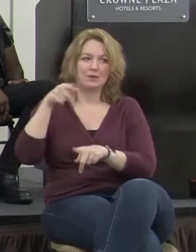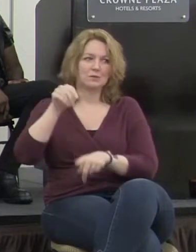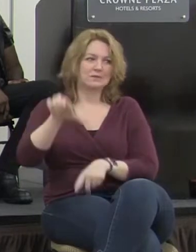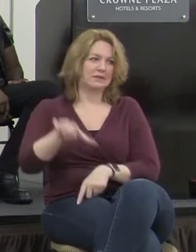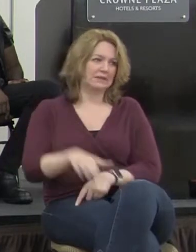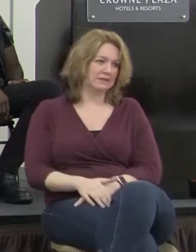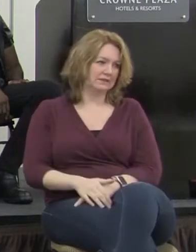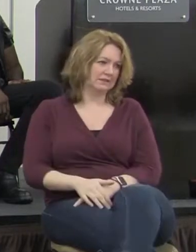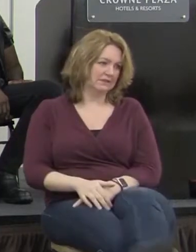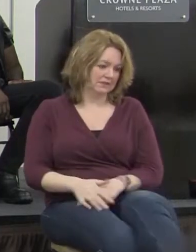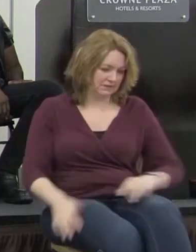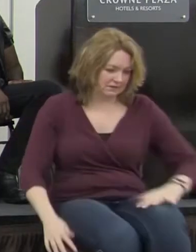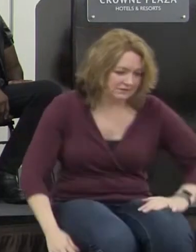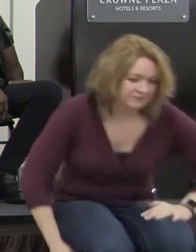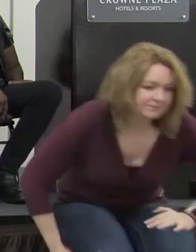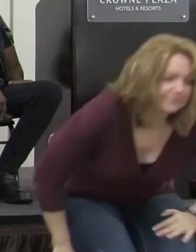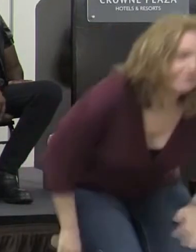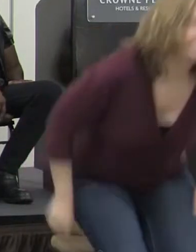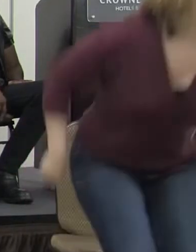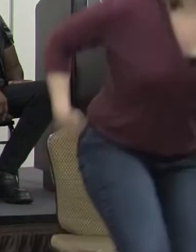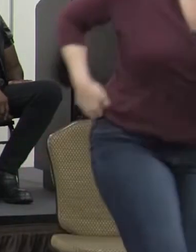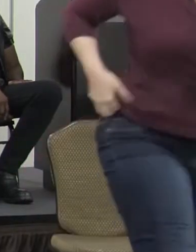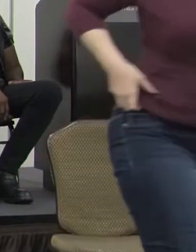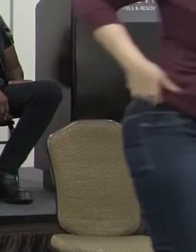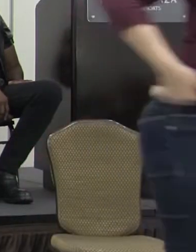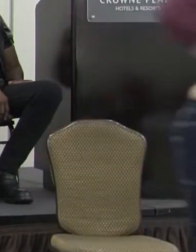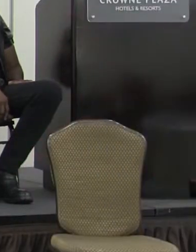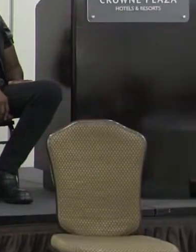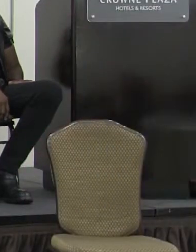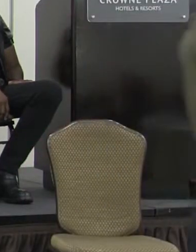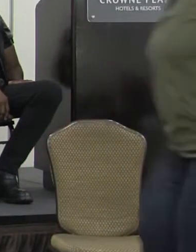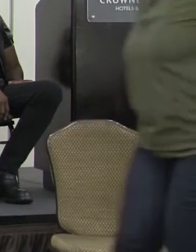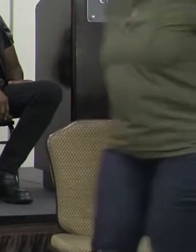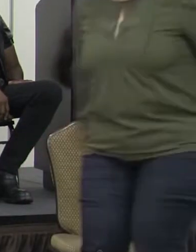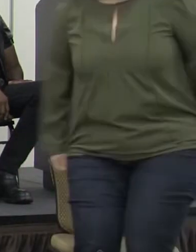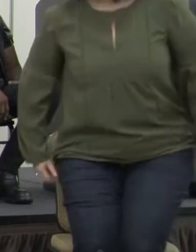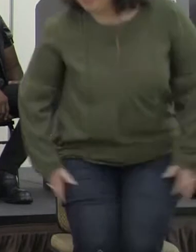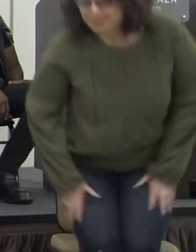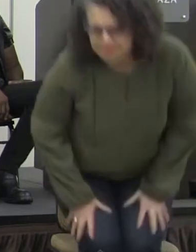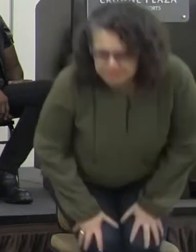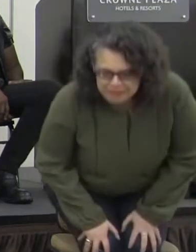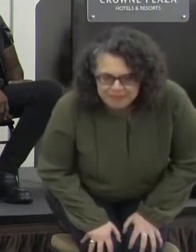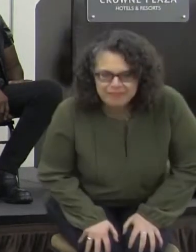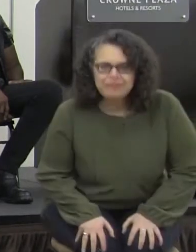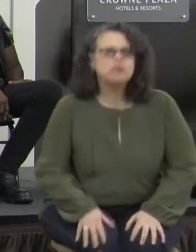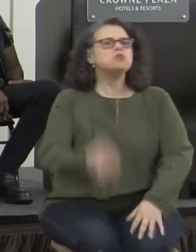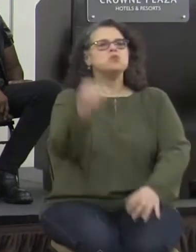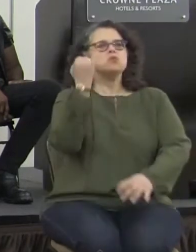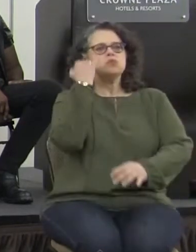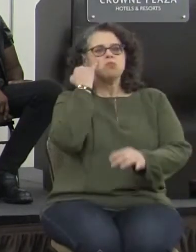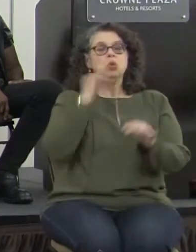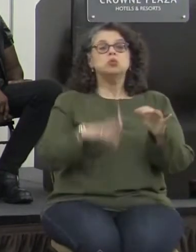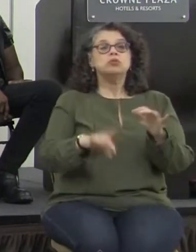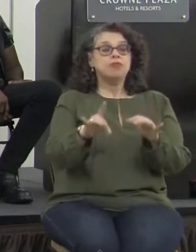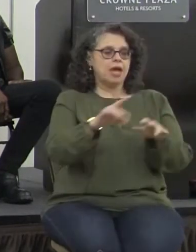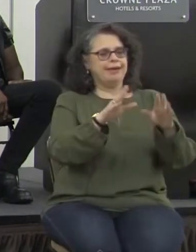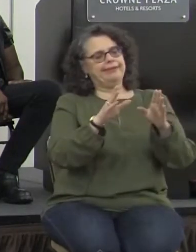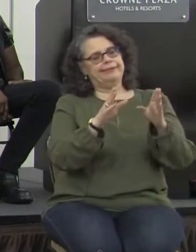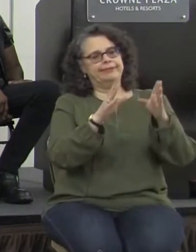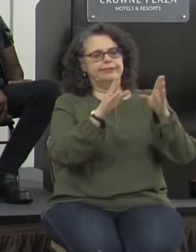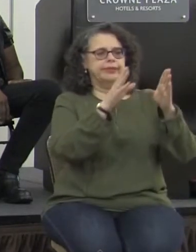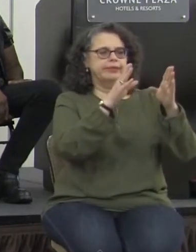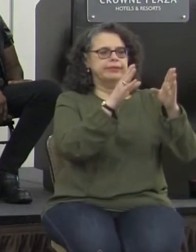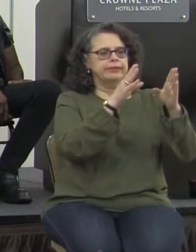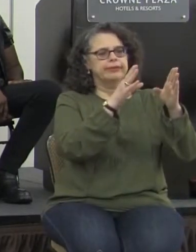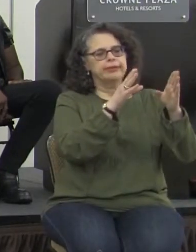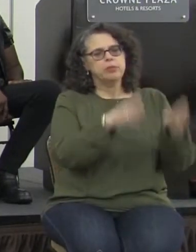if you so let's say you do find this person of color or this this woman of color, this